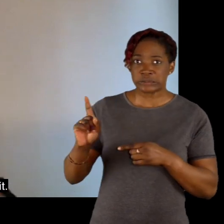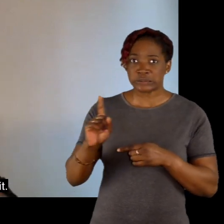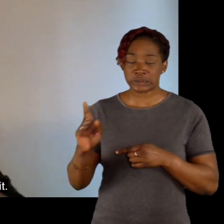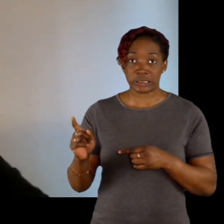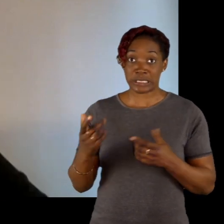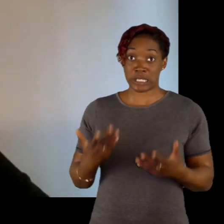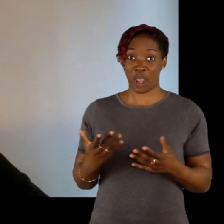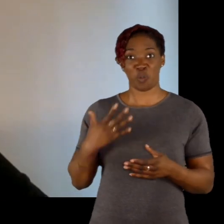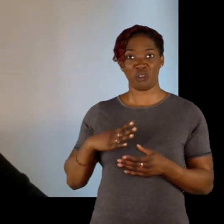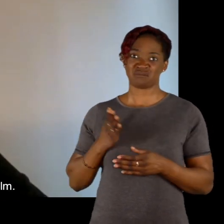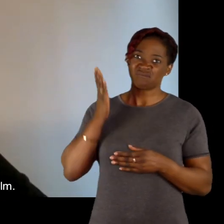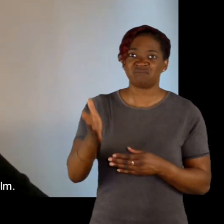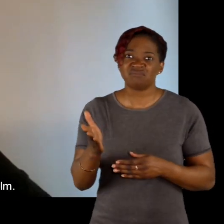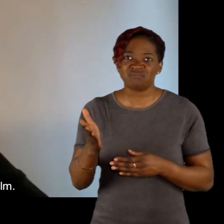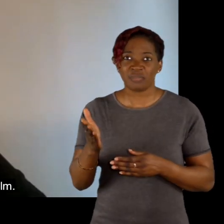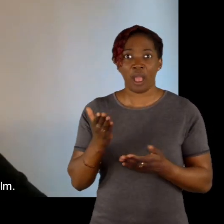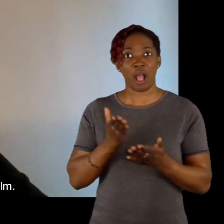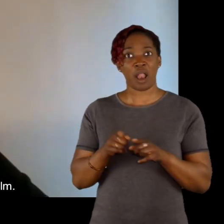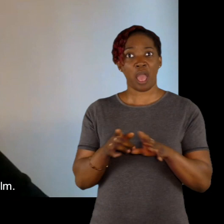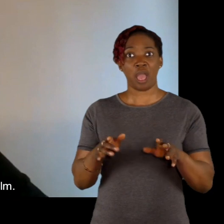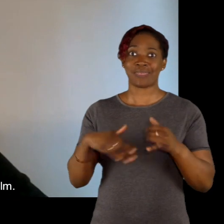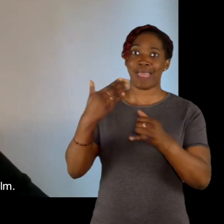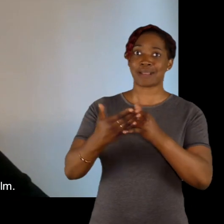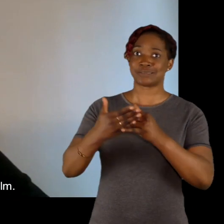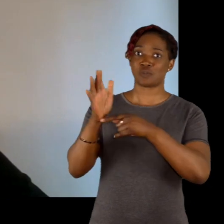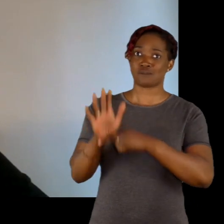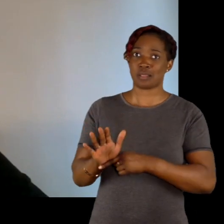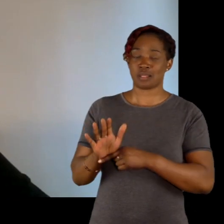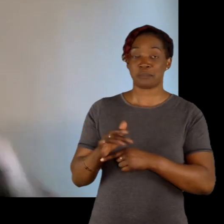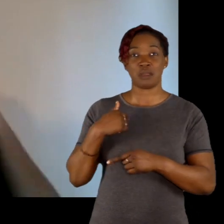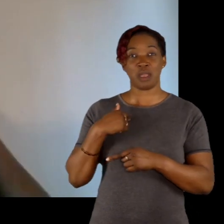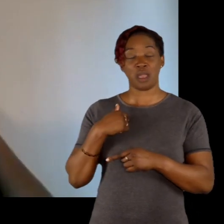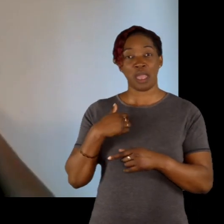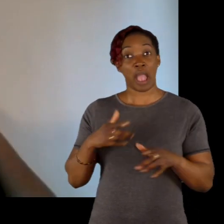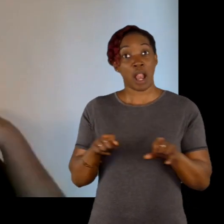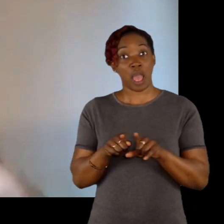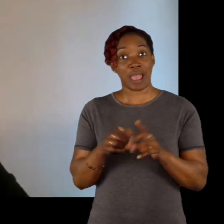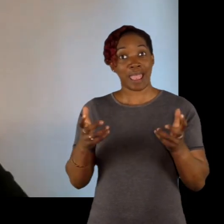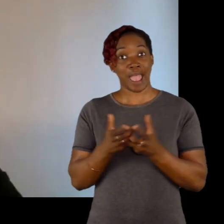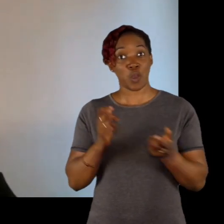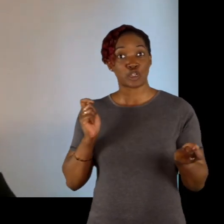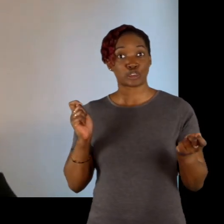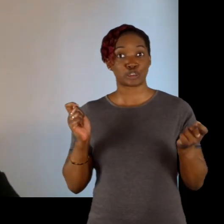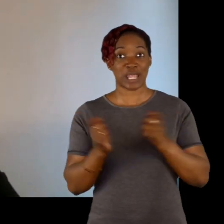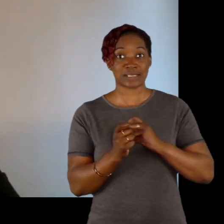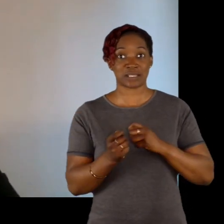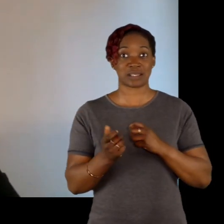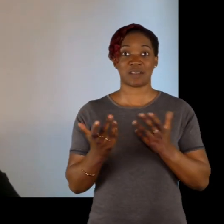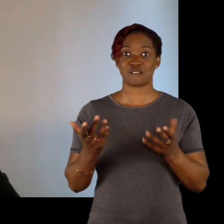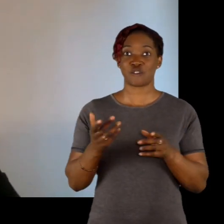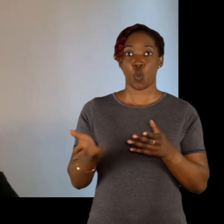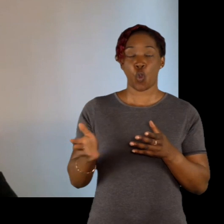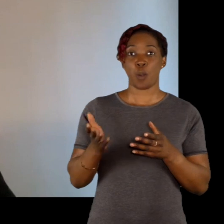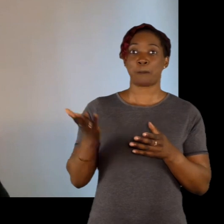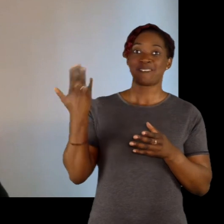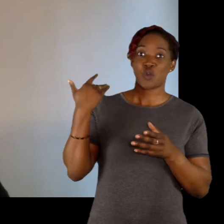striding towards it. It's almost like the finale of a film. And I also really like how it changes from diegetic to